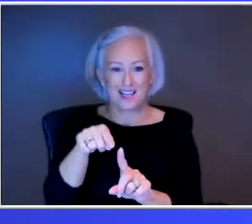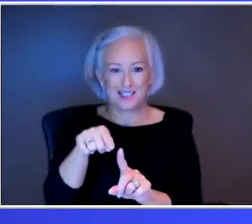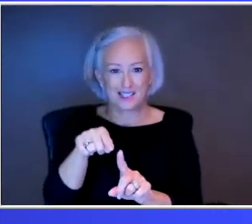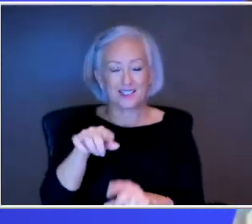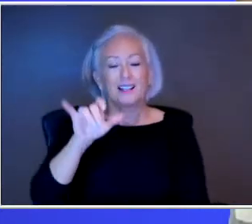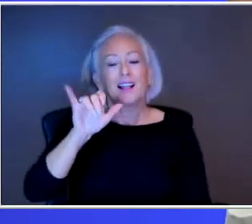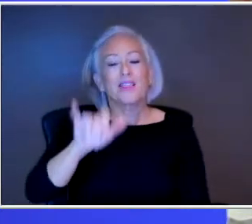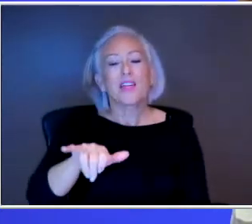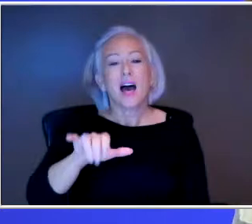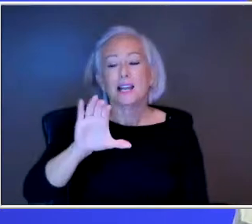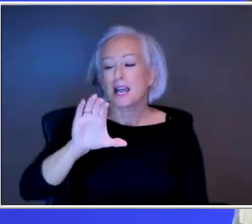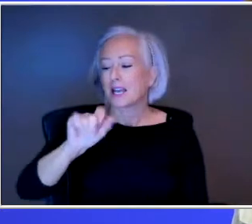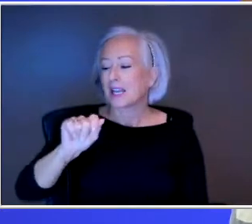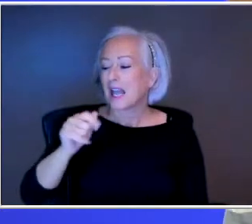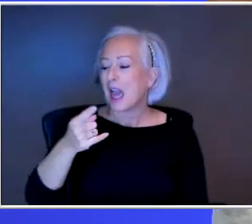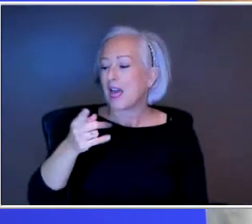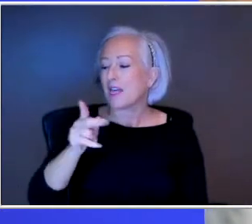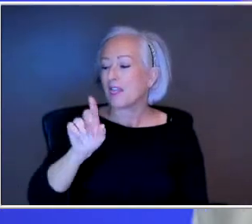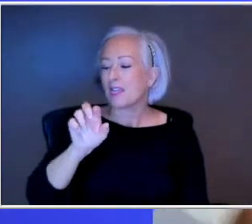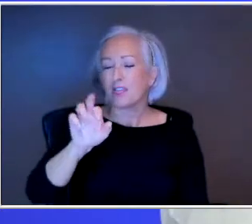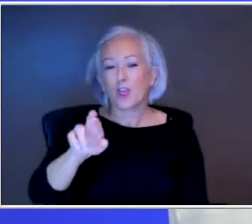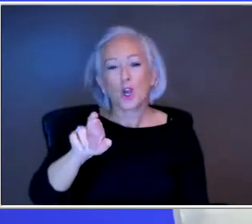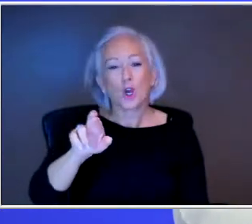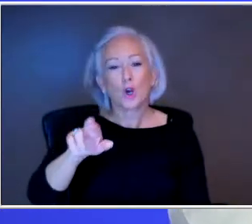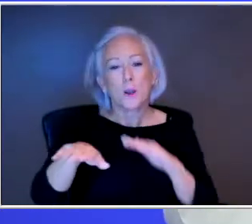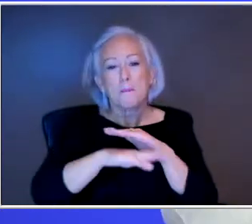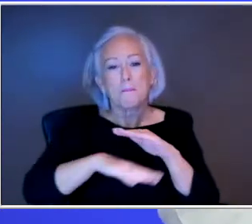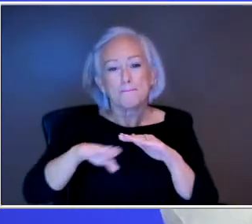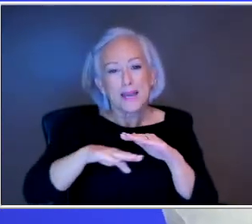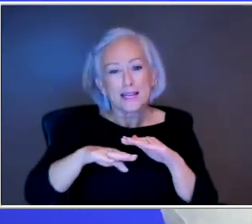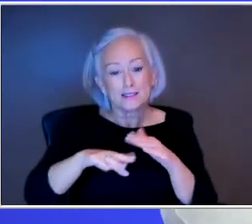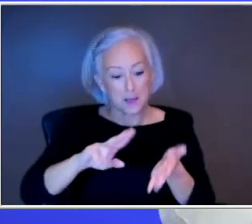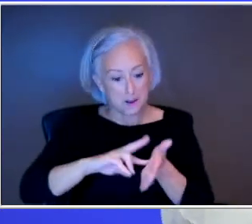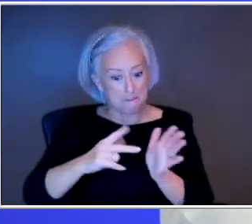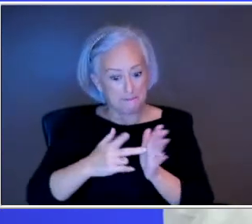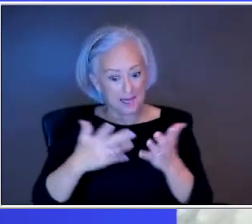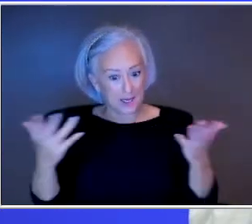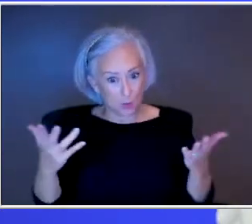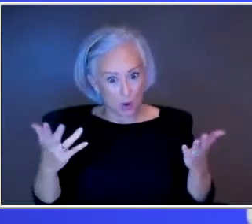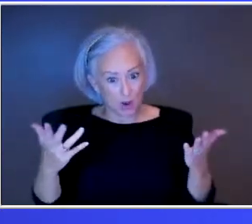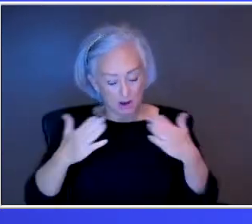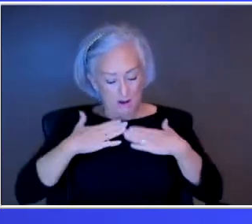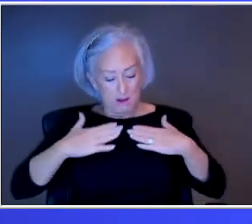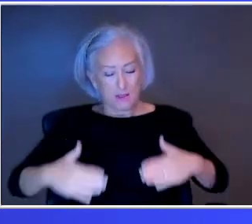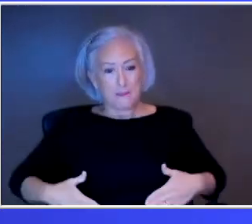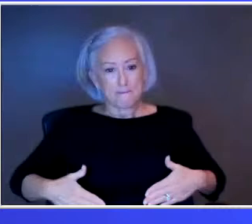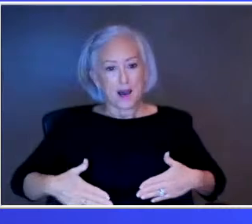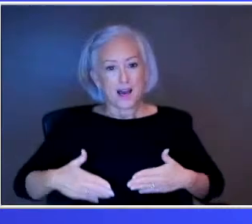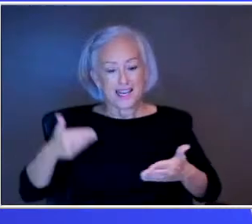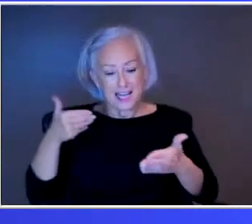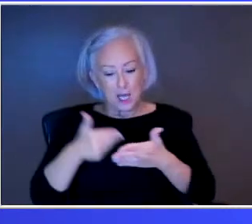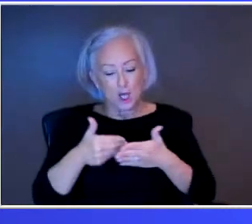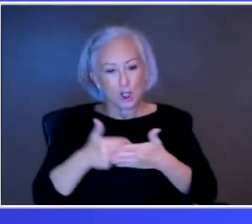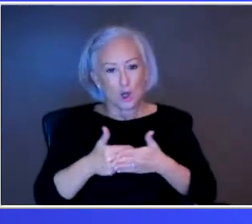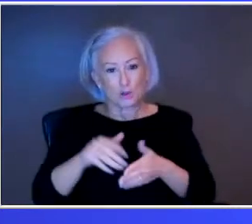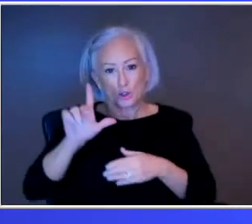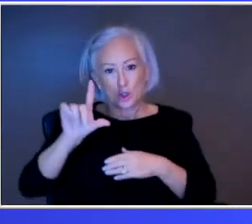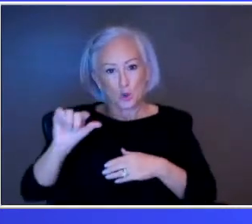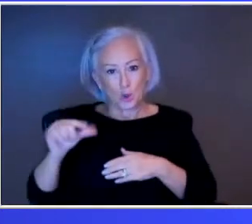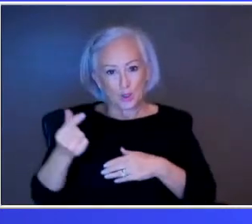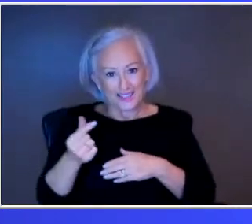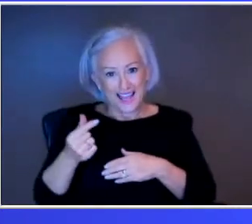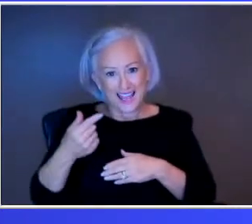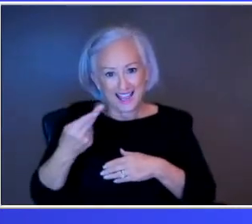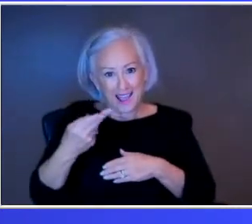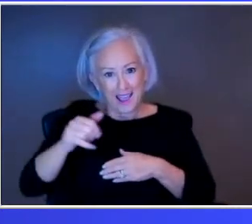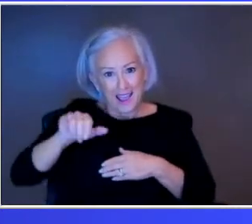means catheters are these long, flexible tubes. You start the access in a blood vessel next to the hip, and you track the blood vessel, the catheter through the blood